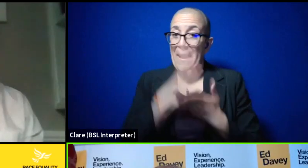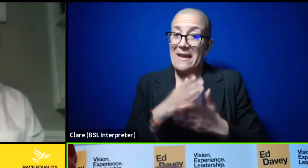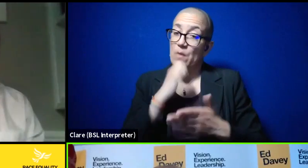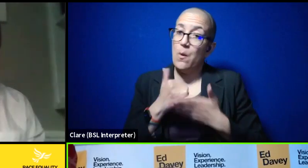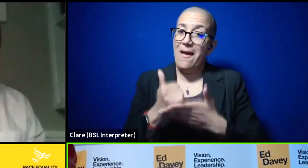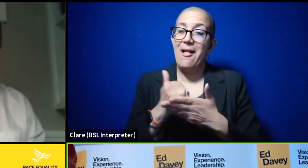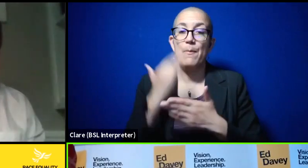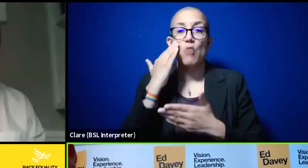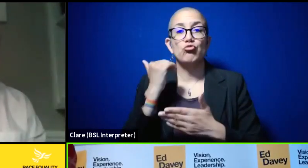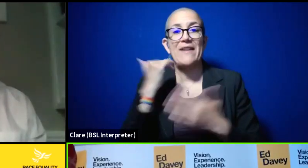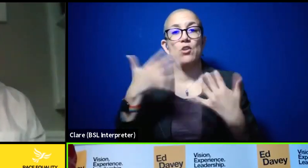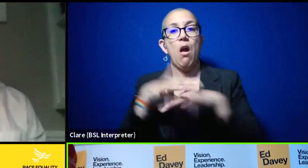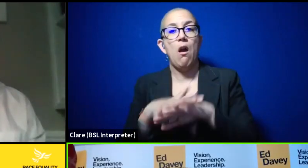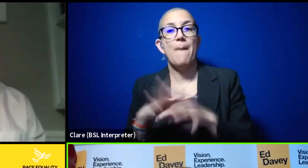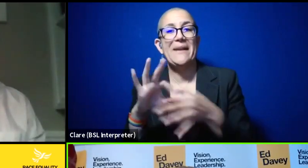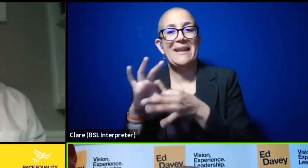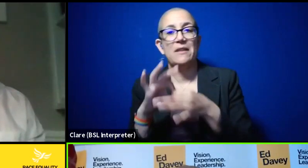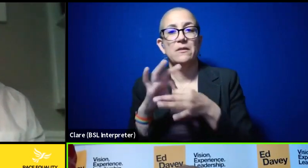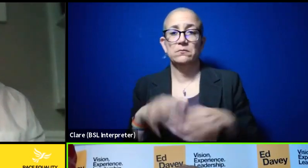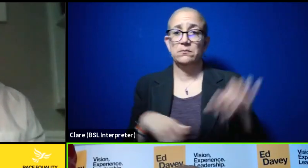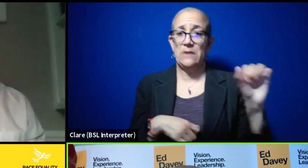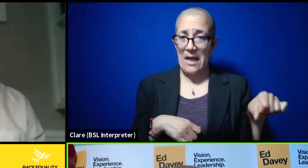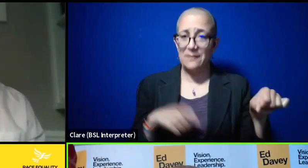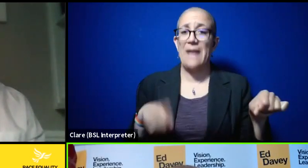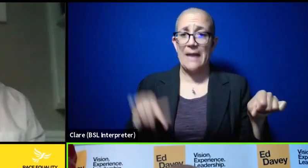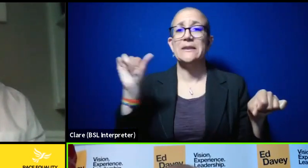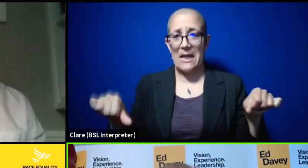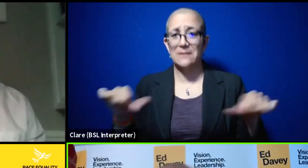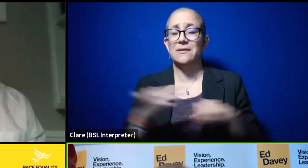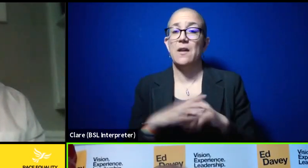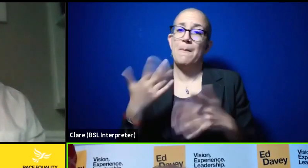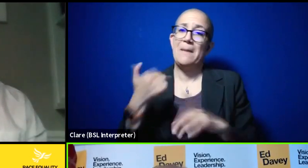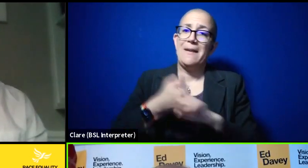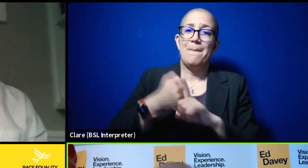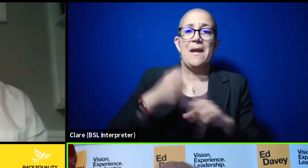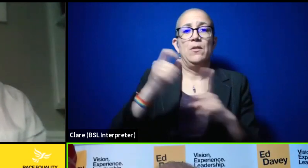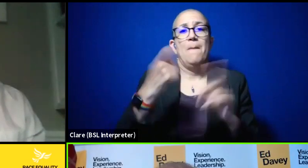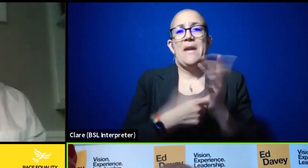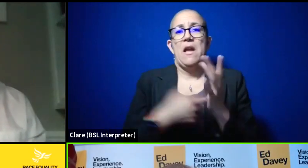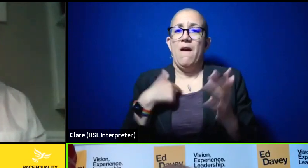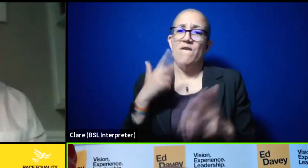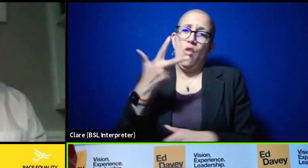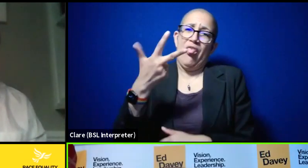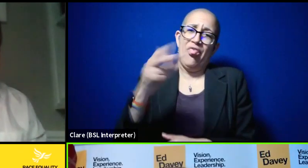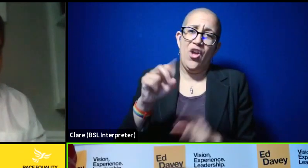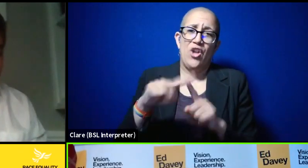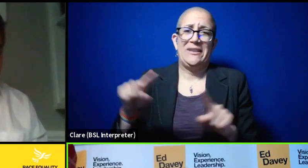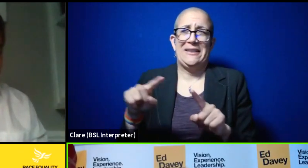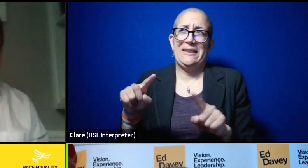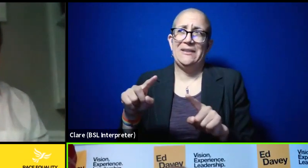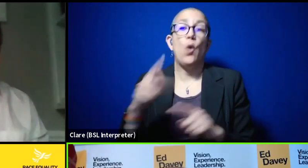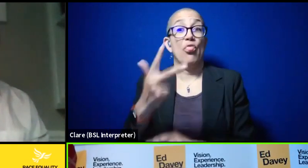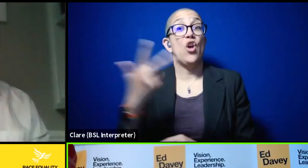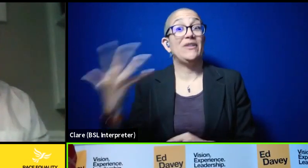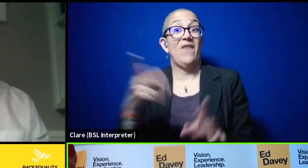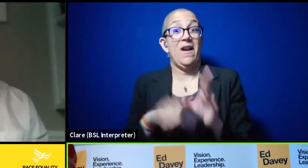yes and yes. I've campaigned on PR for 30, 40 years, no, 35